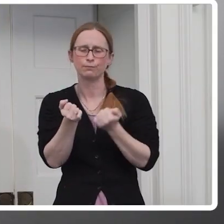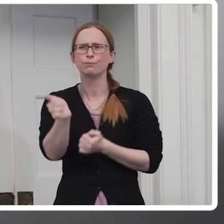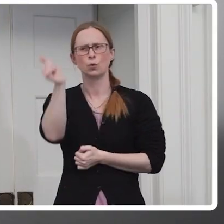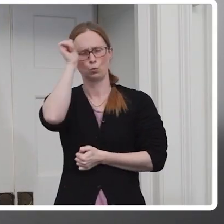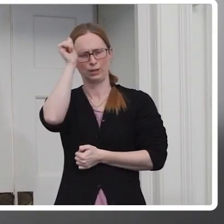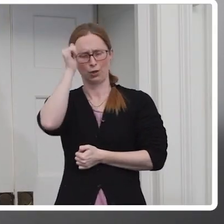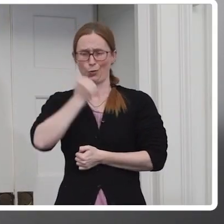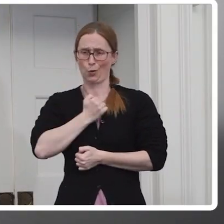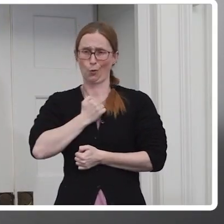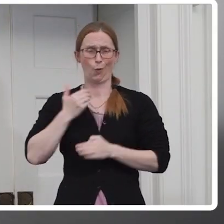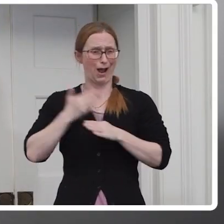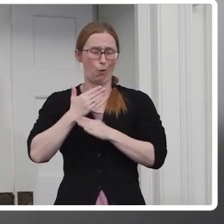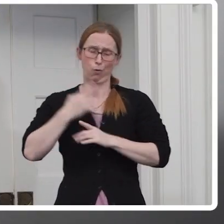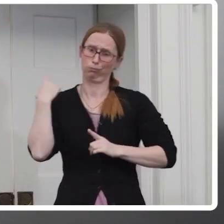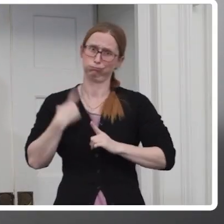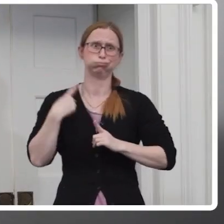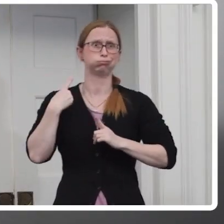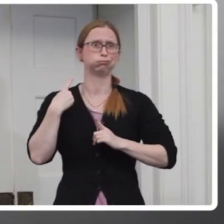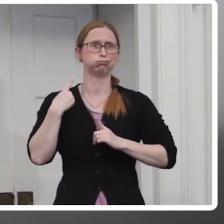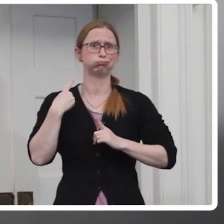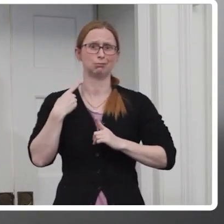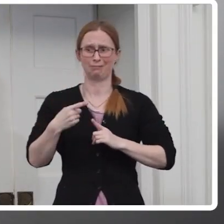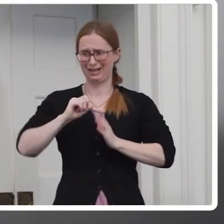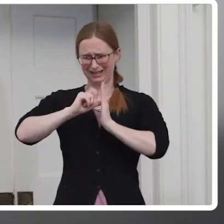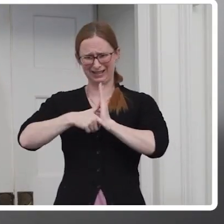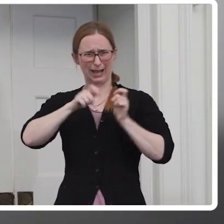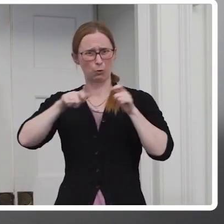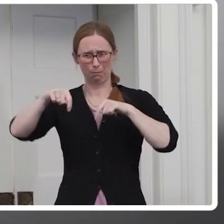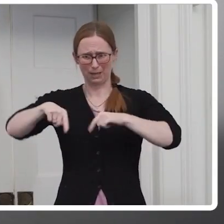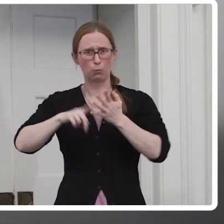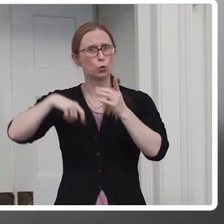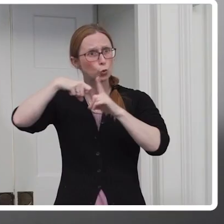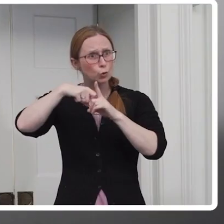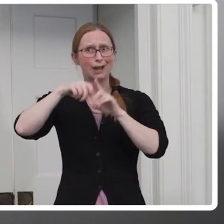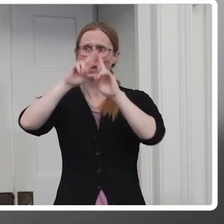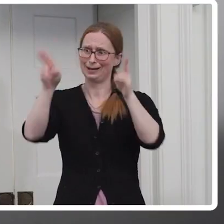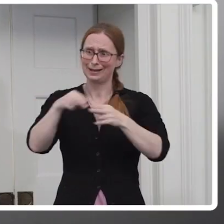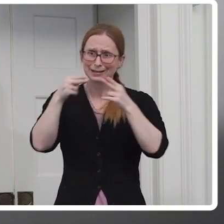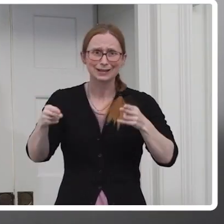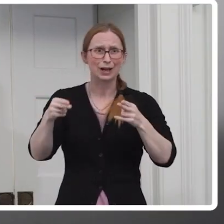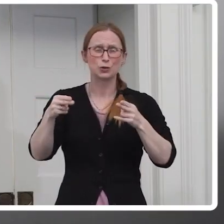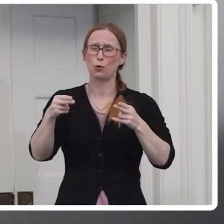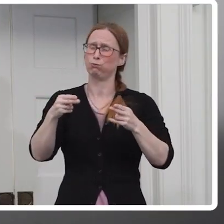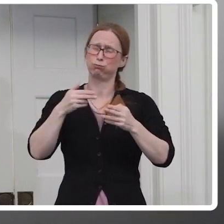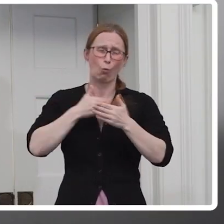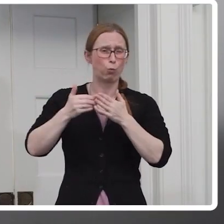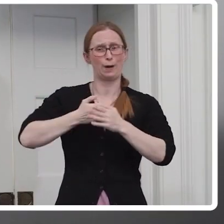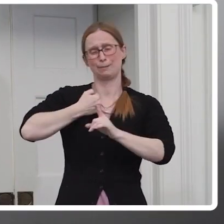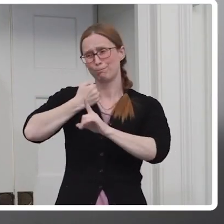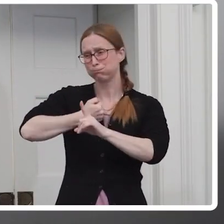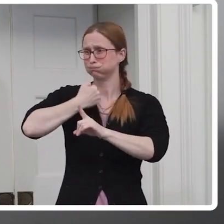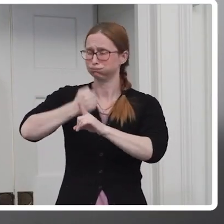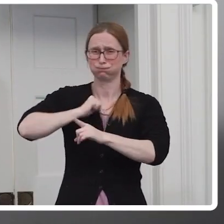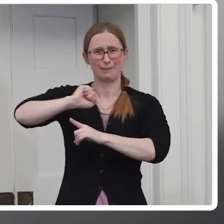We know that the work that we do has never been more urgent. Disabled people in the UK and internationally are facing